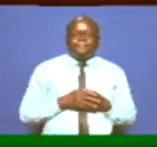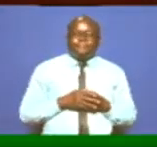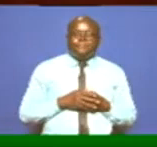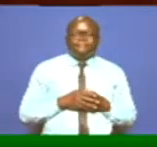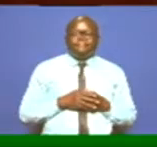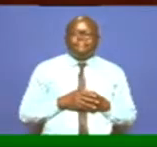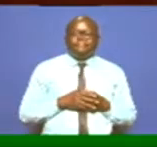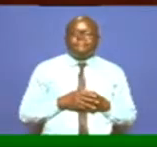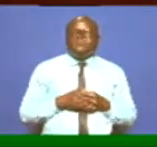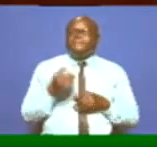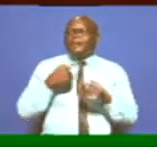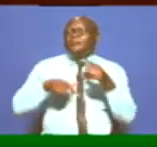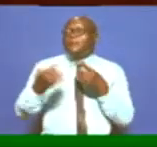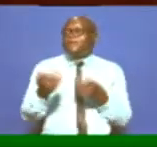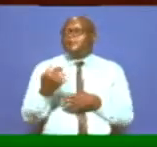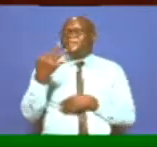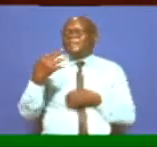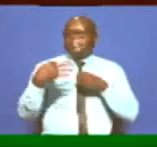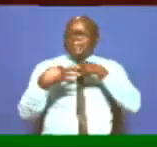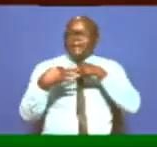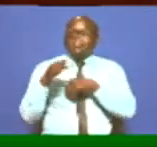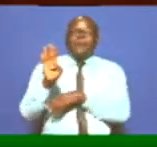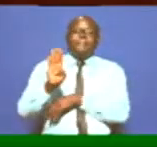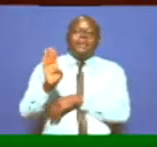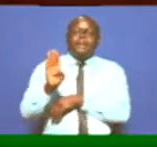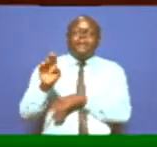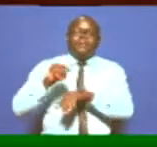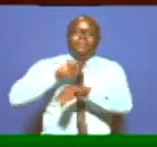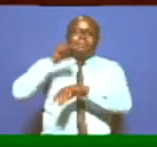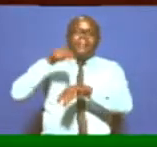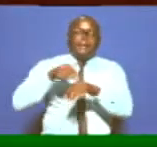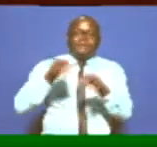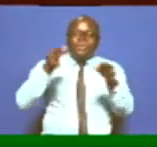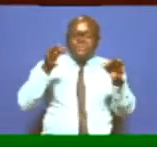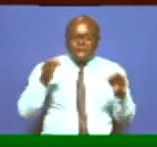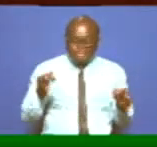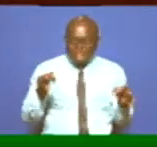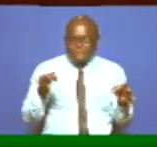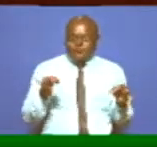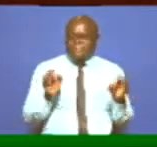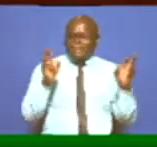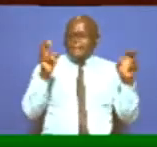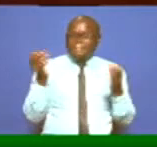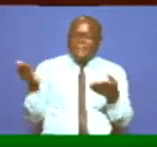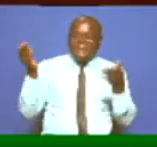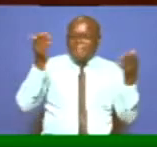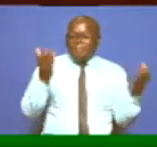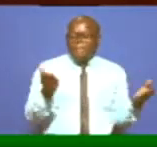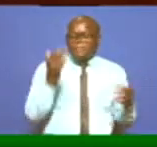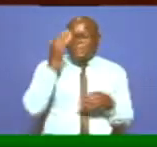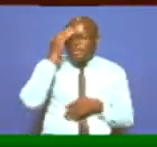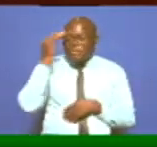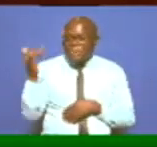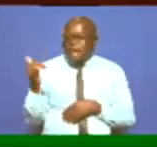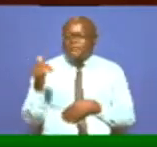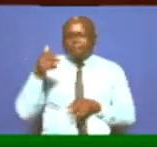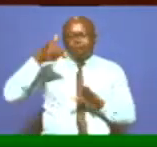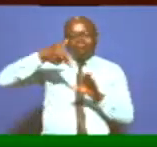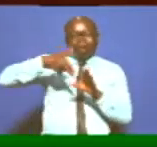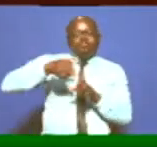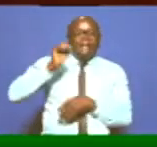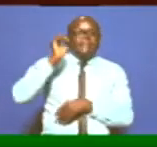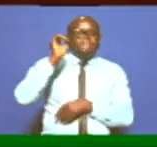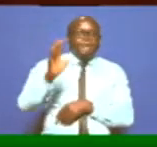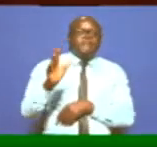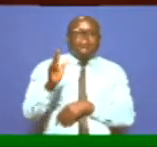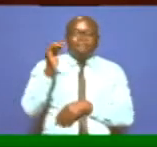tune of Kenya shillings at 8 billion by the National Treasury. The matter came about due to the increased fuel prices by the government